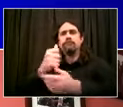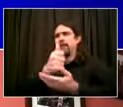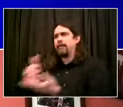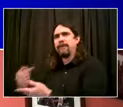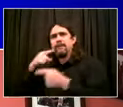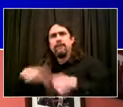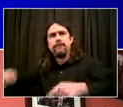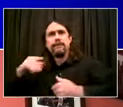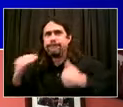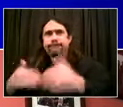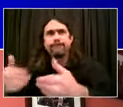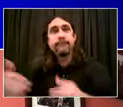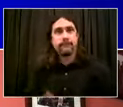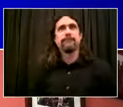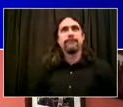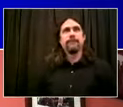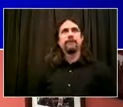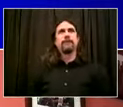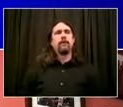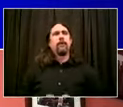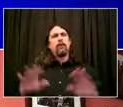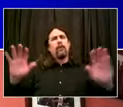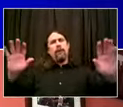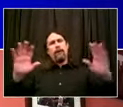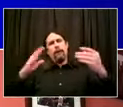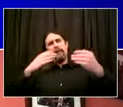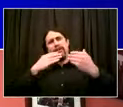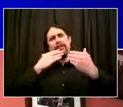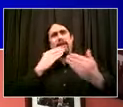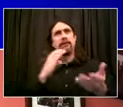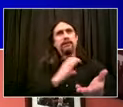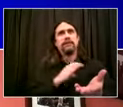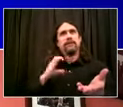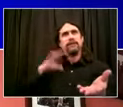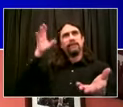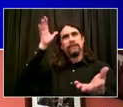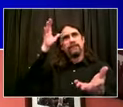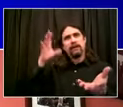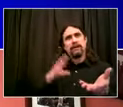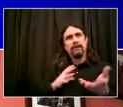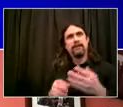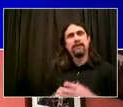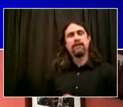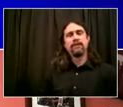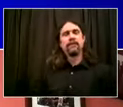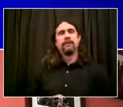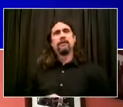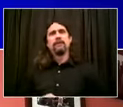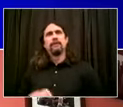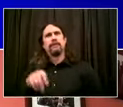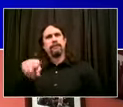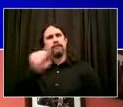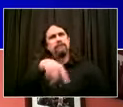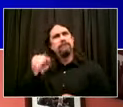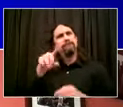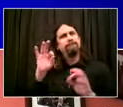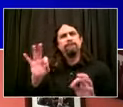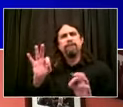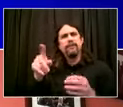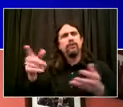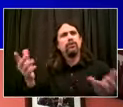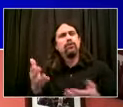say personally, I am so appreciative for what you did here to make sure there was justice for the communities surrounding